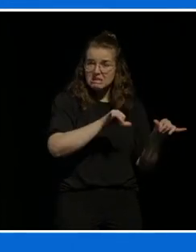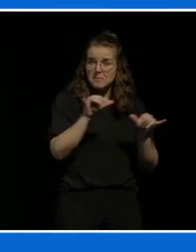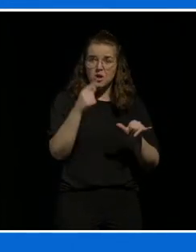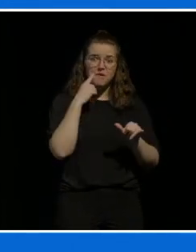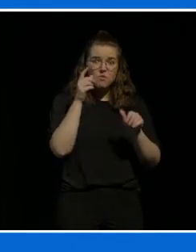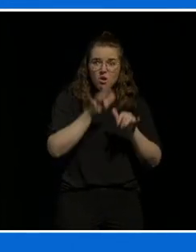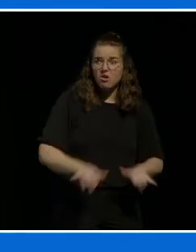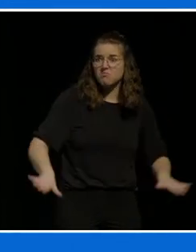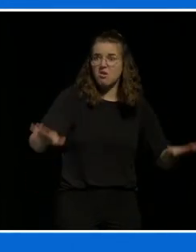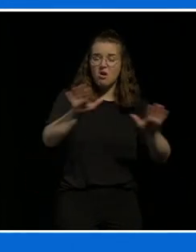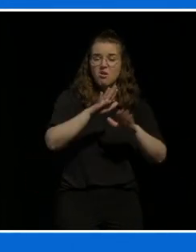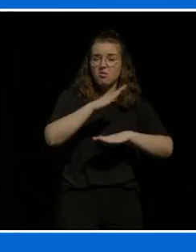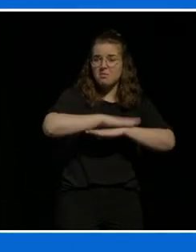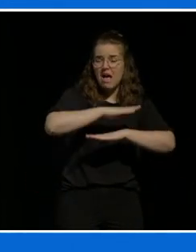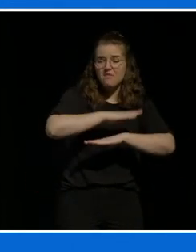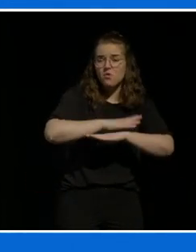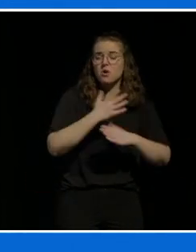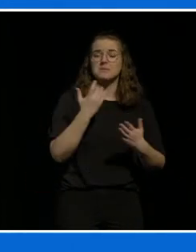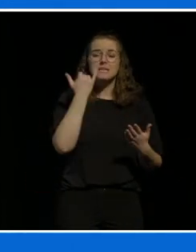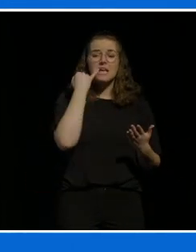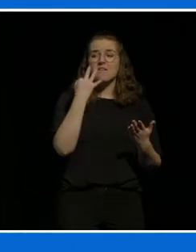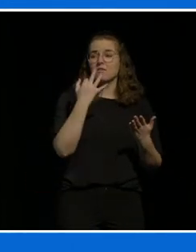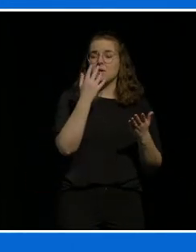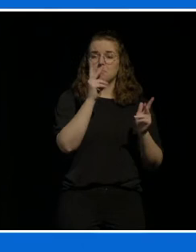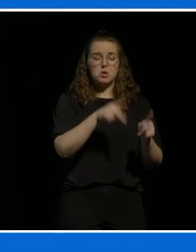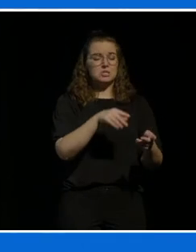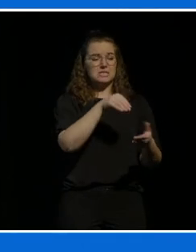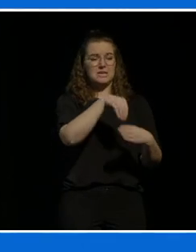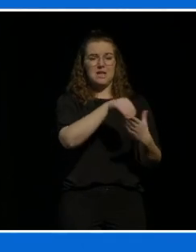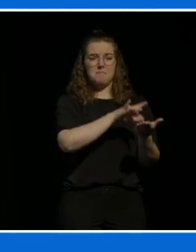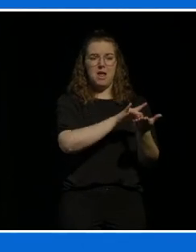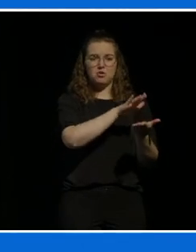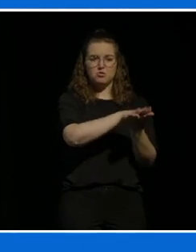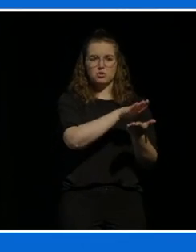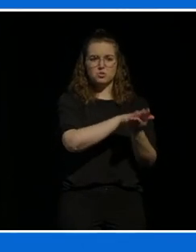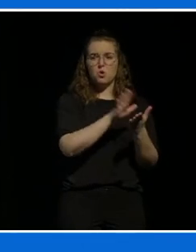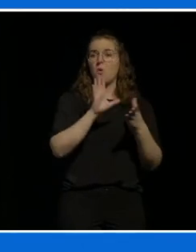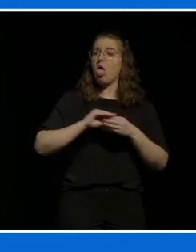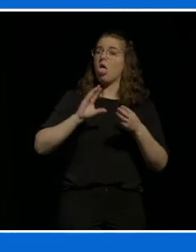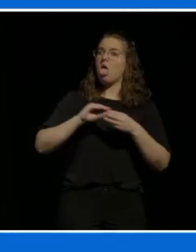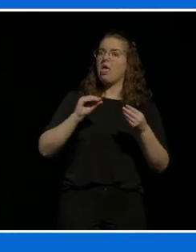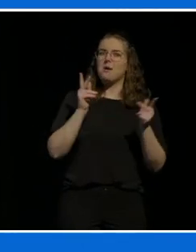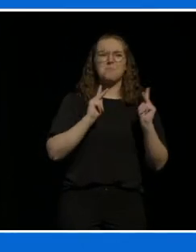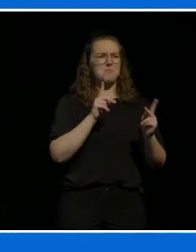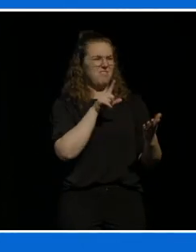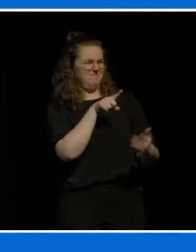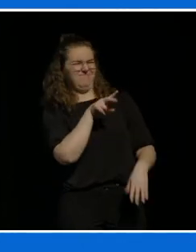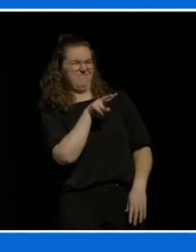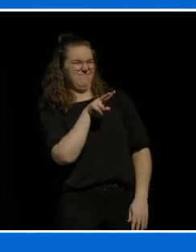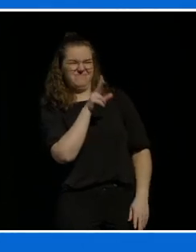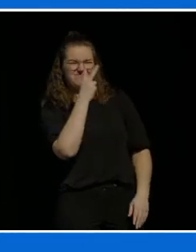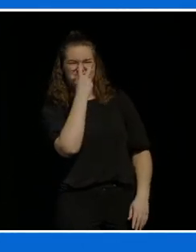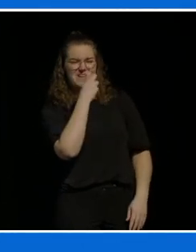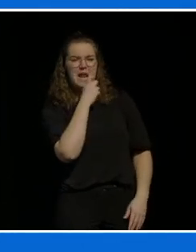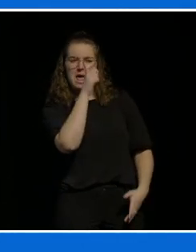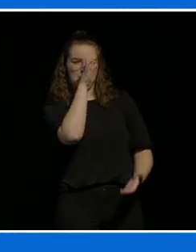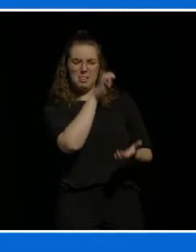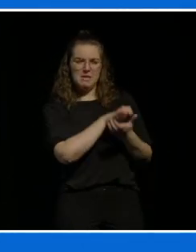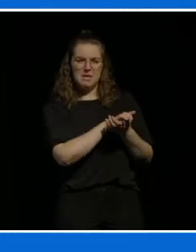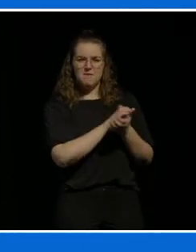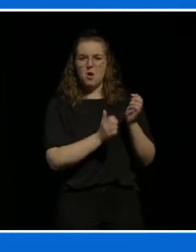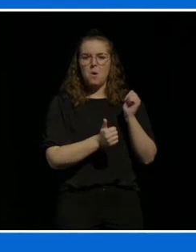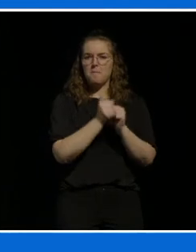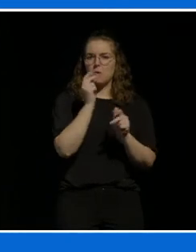like medical suit and like starts talking about stuff out, people are gonna believe it, right? And most people aren't gonna